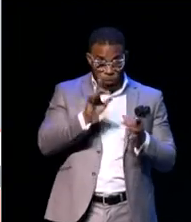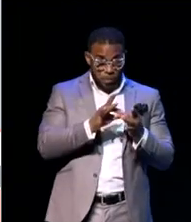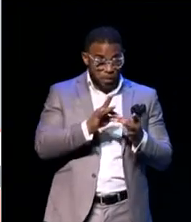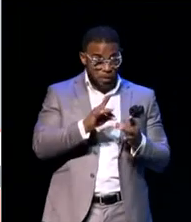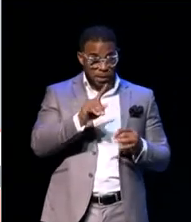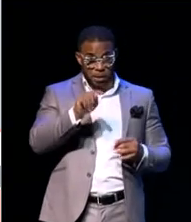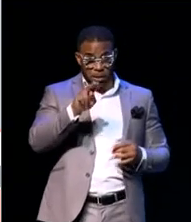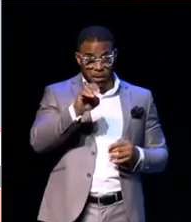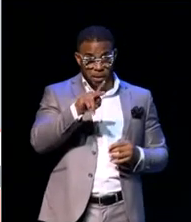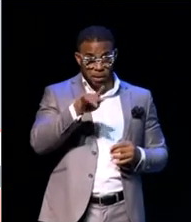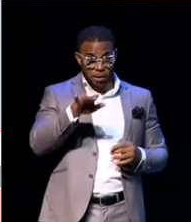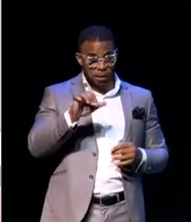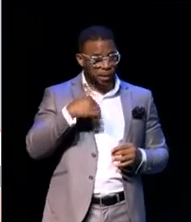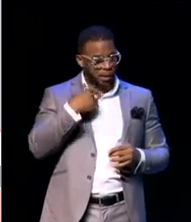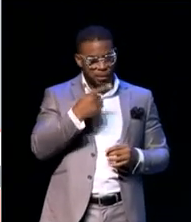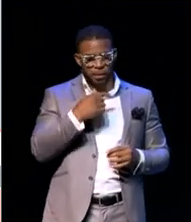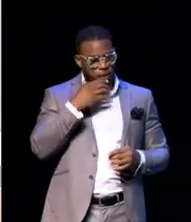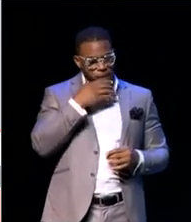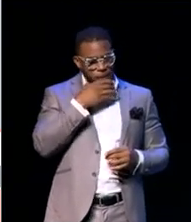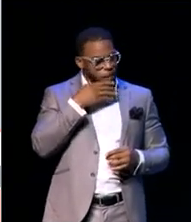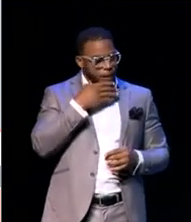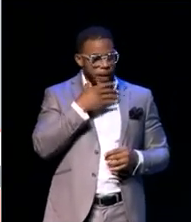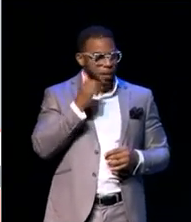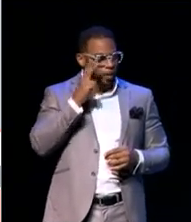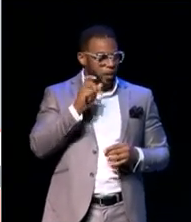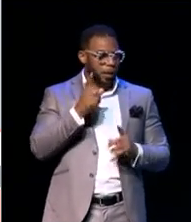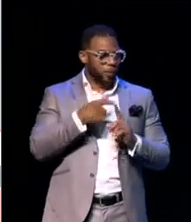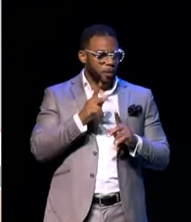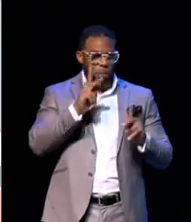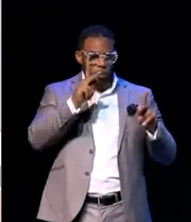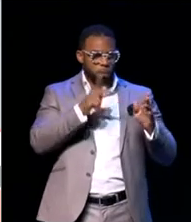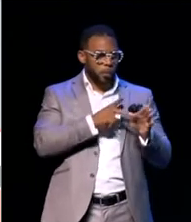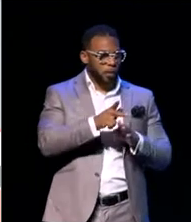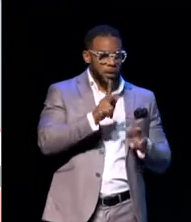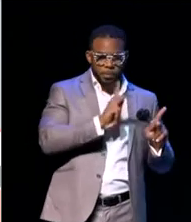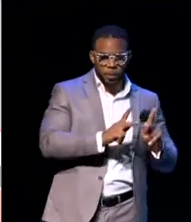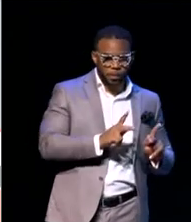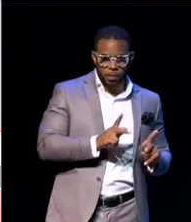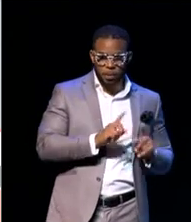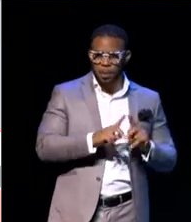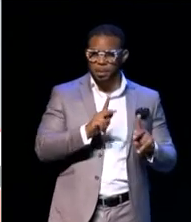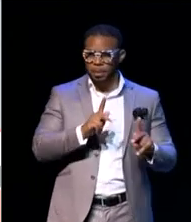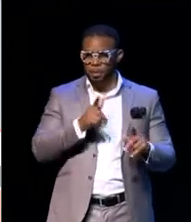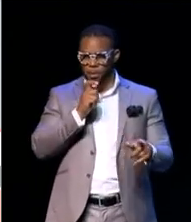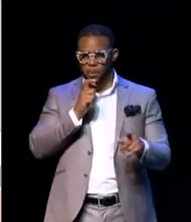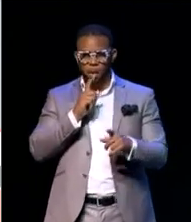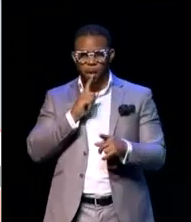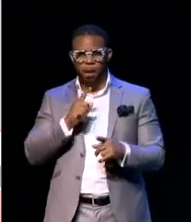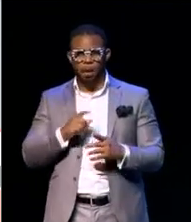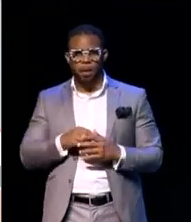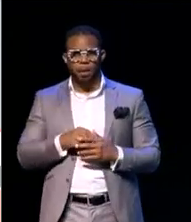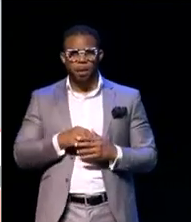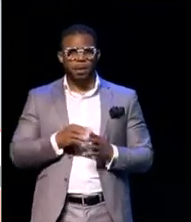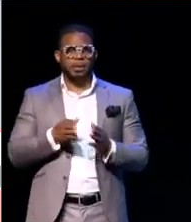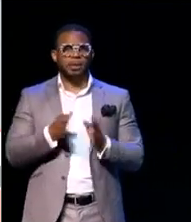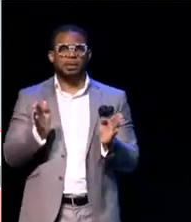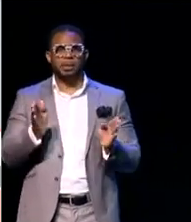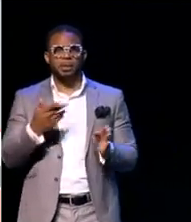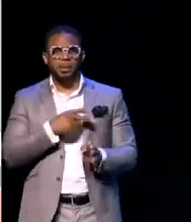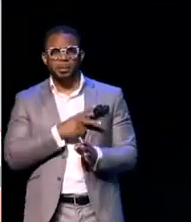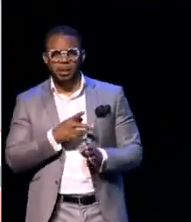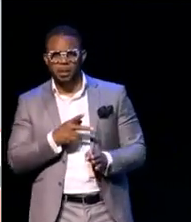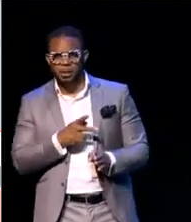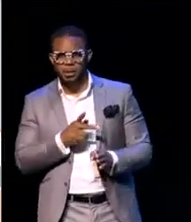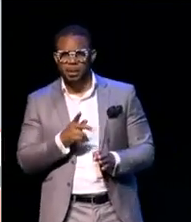mention Tuskegee. I'll tell you, I have heard that from professional people, but the people who are generally our